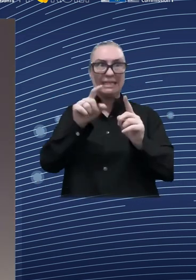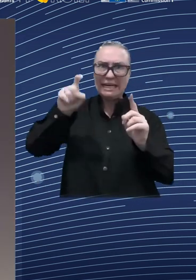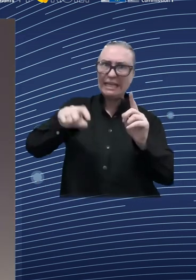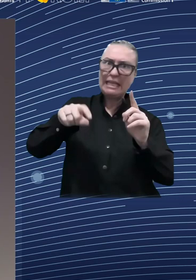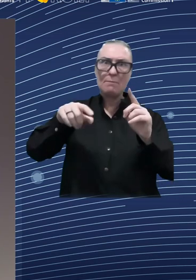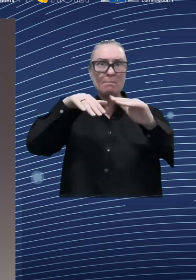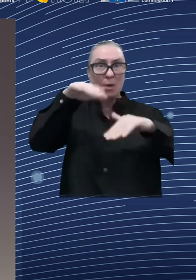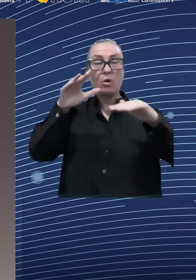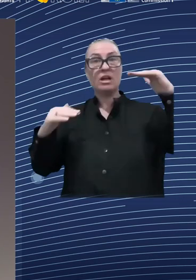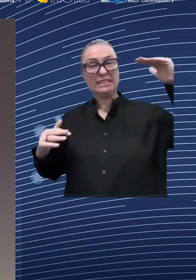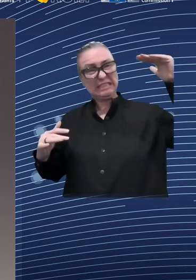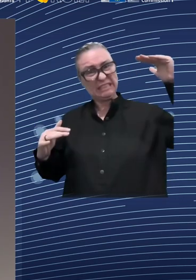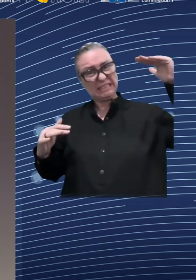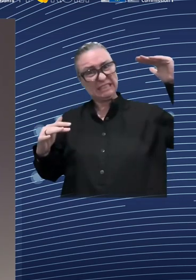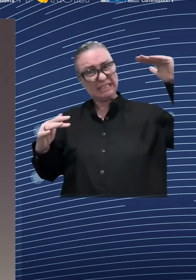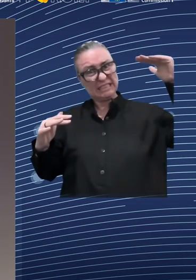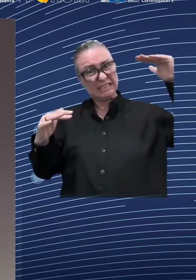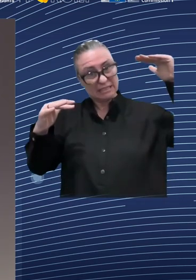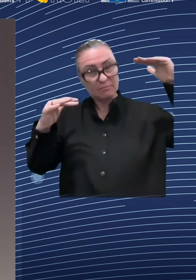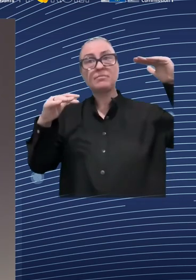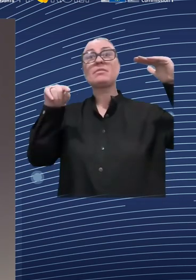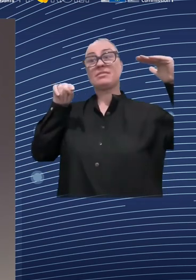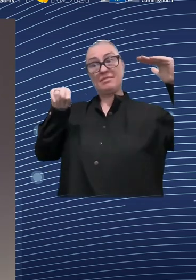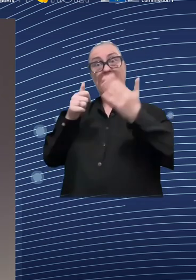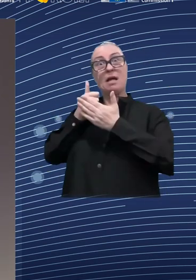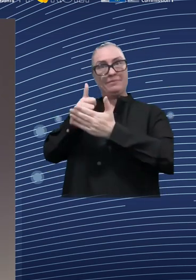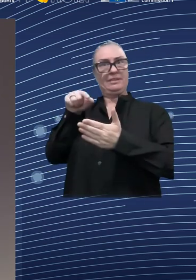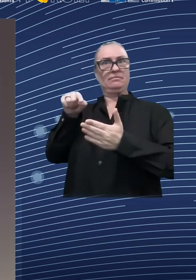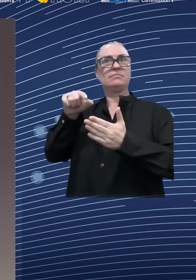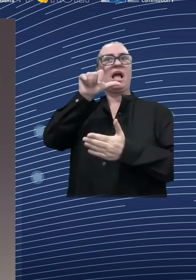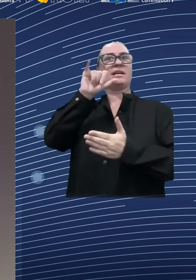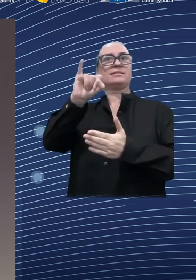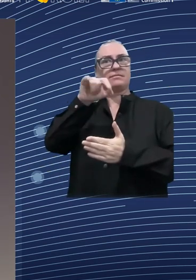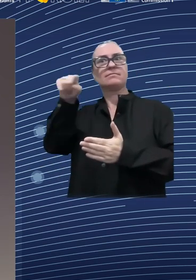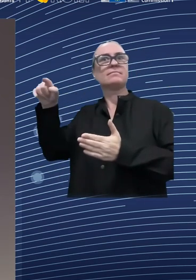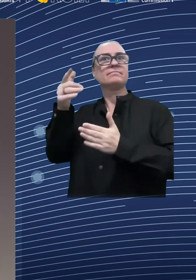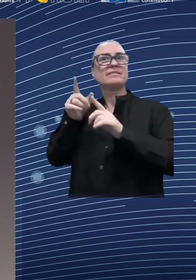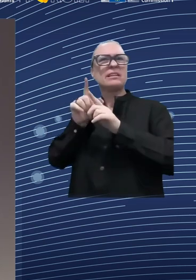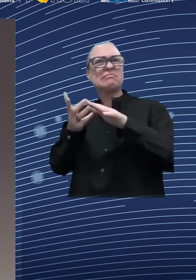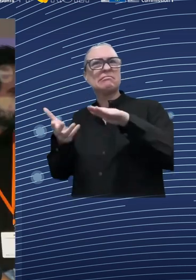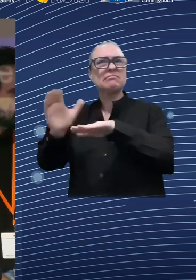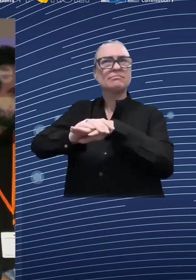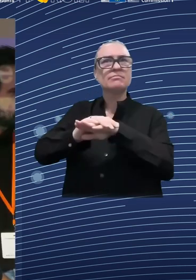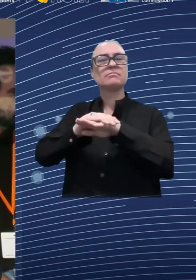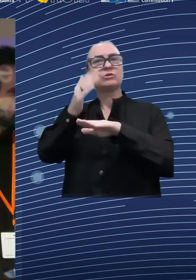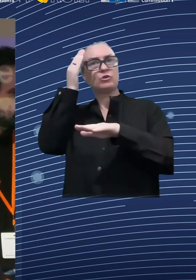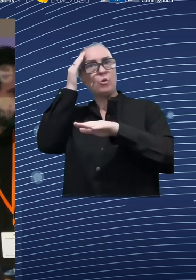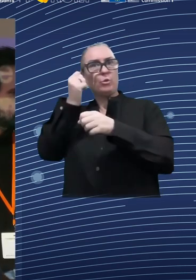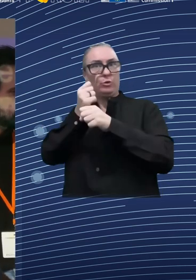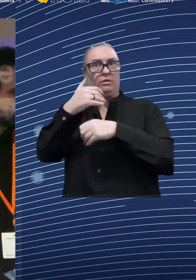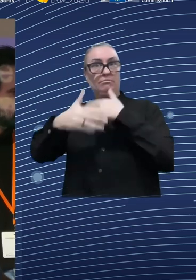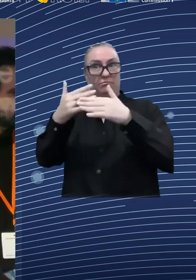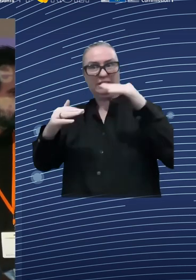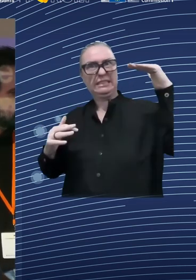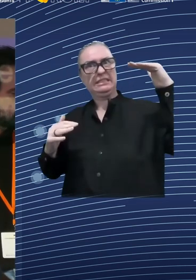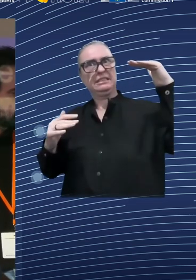to get society as a whole ready for the artificial intelligence revolution? Yeah, so I suppose one thing that I